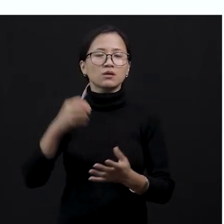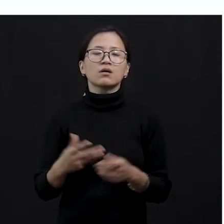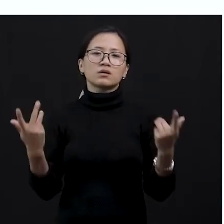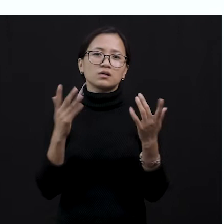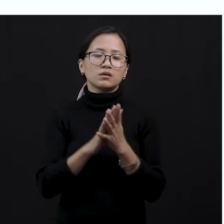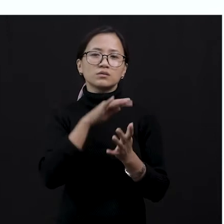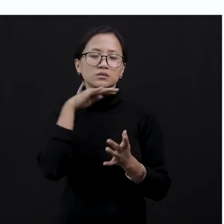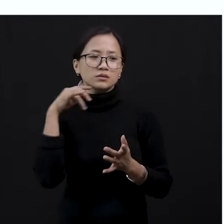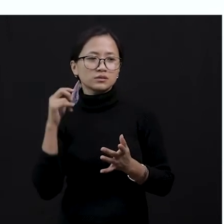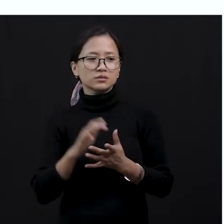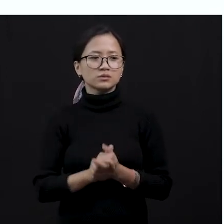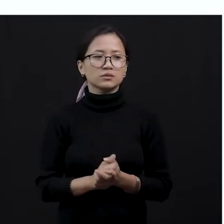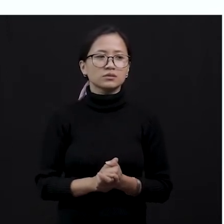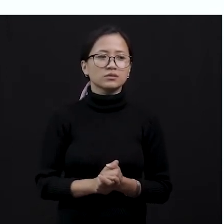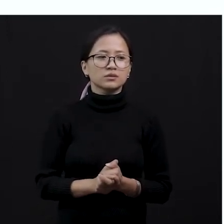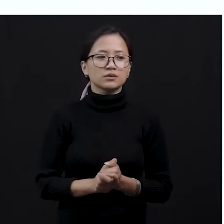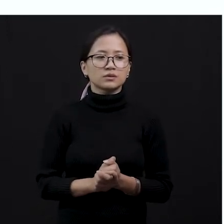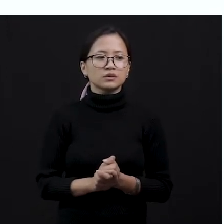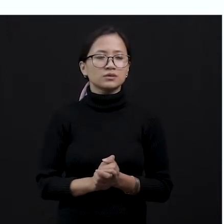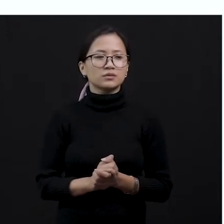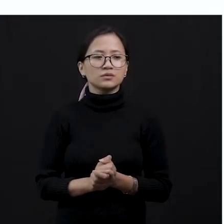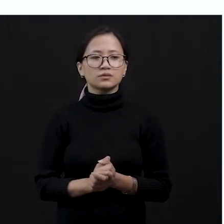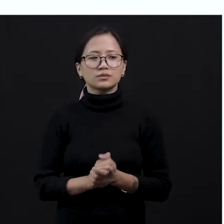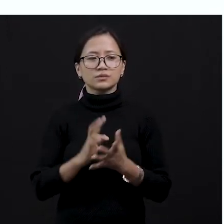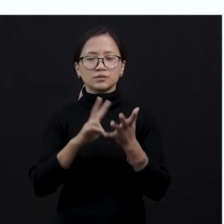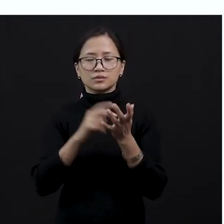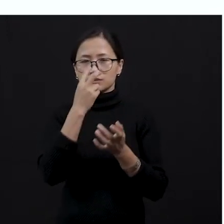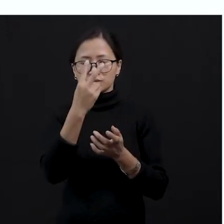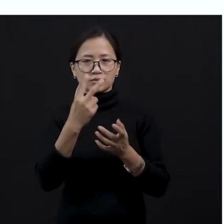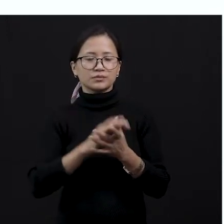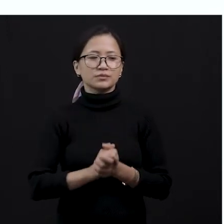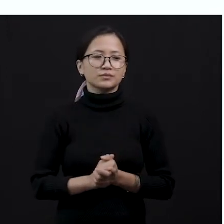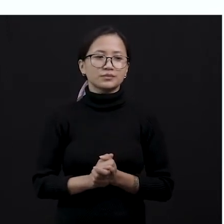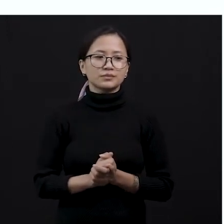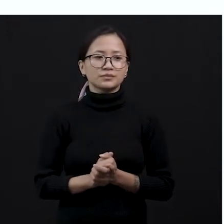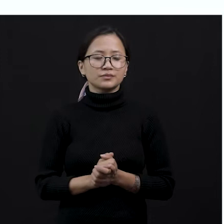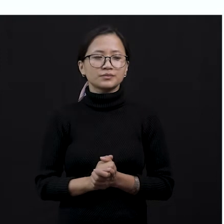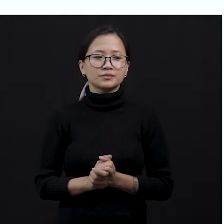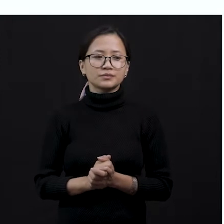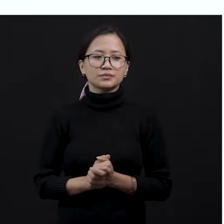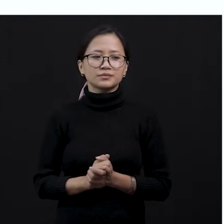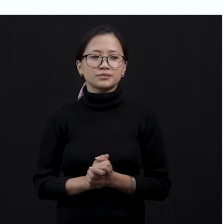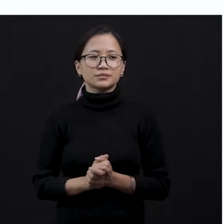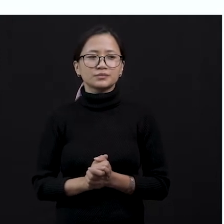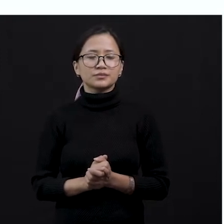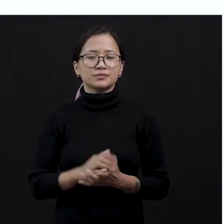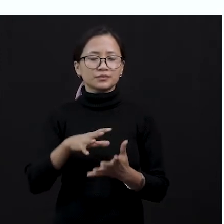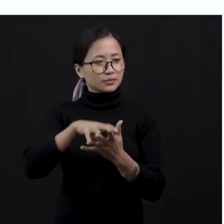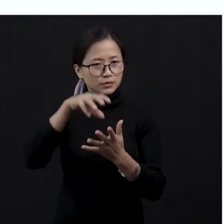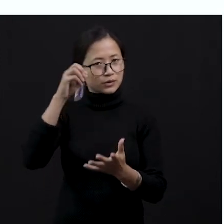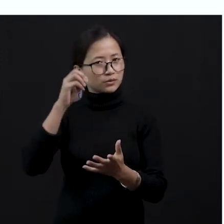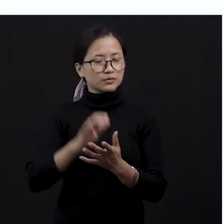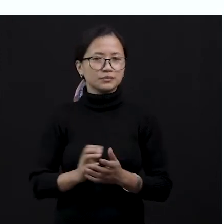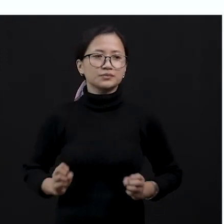many colors are there in a rainbow. Okay, these are the colors that we see in a rainbow, right? So we will learn